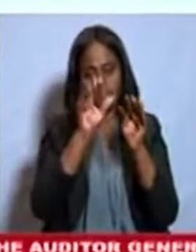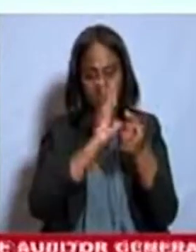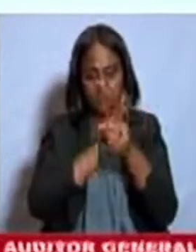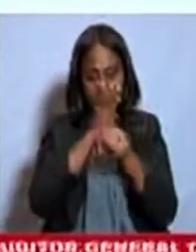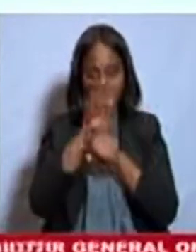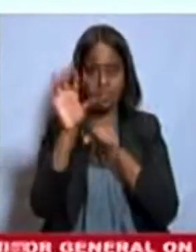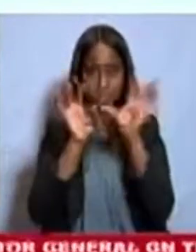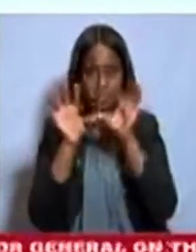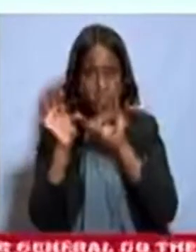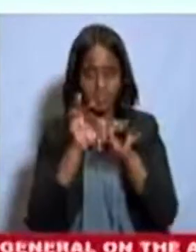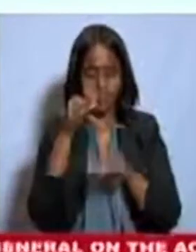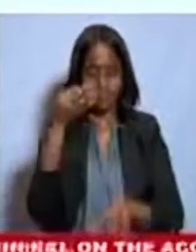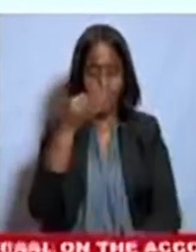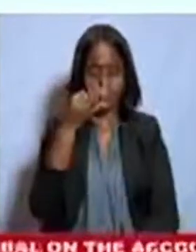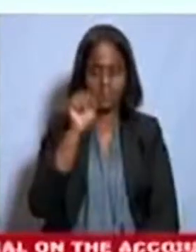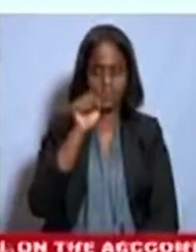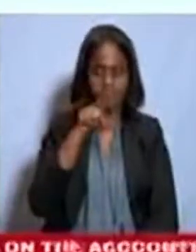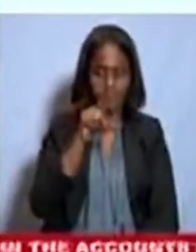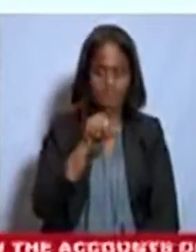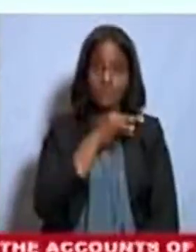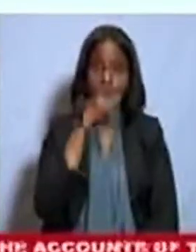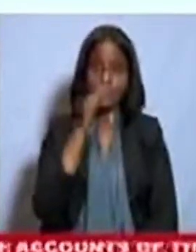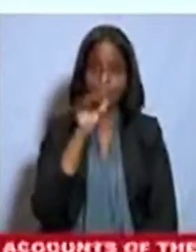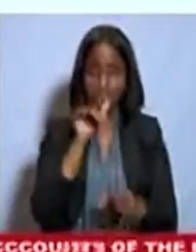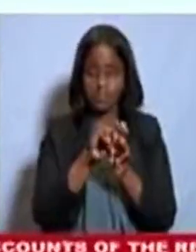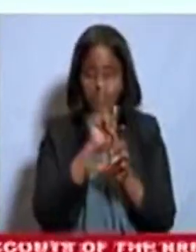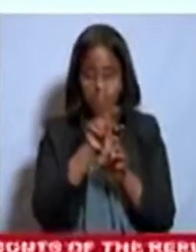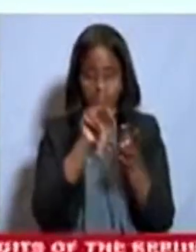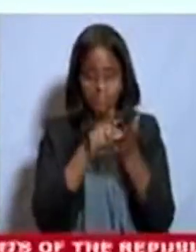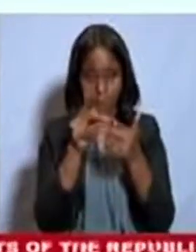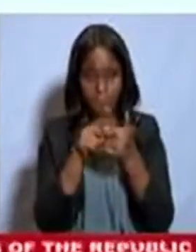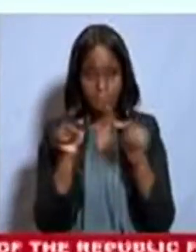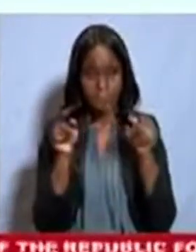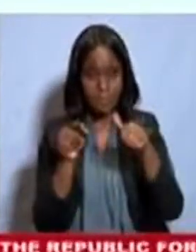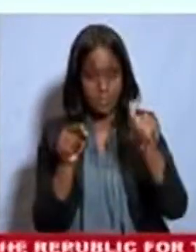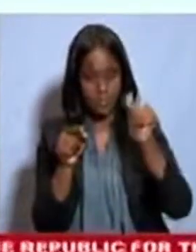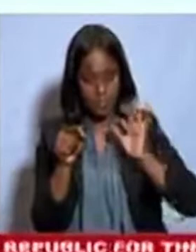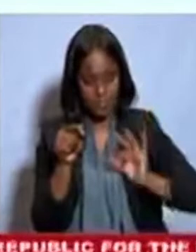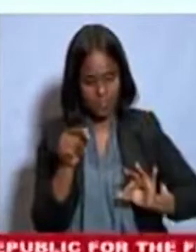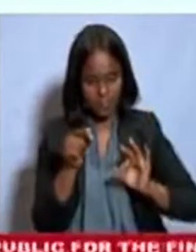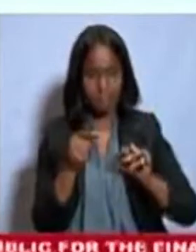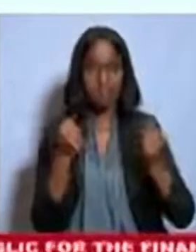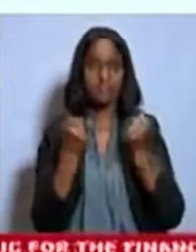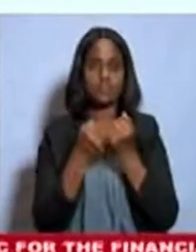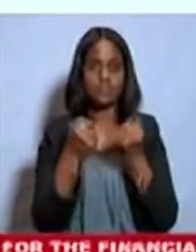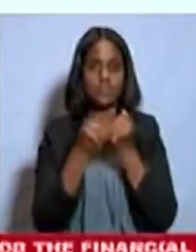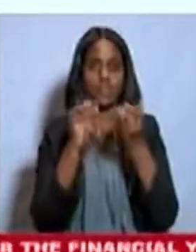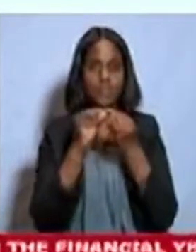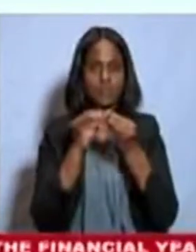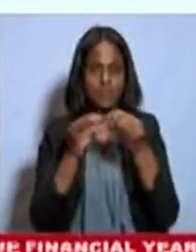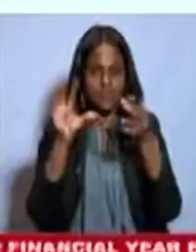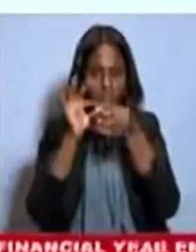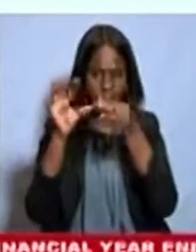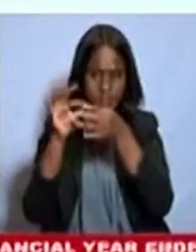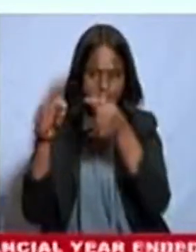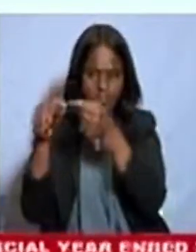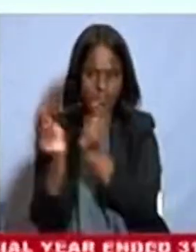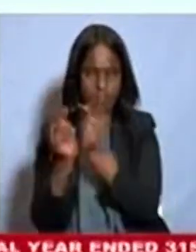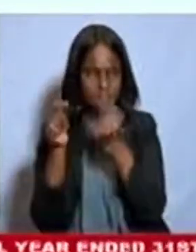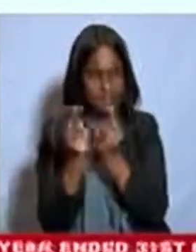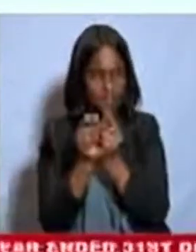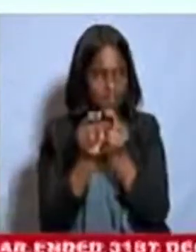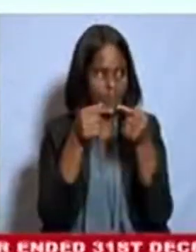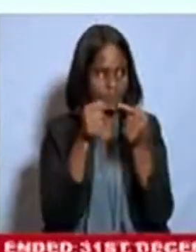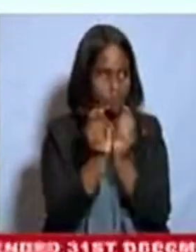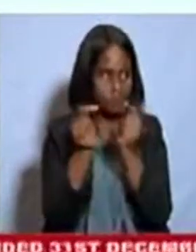of FSP farmer on the program, the beneficiary will be supported to join cooperatives or farmer